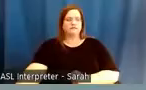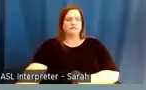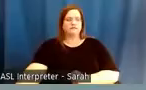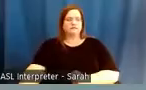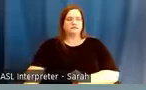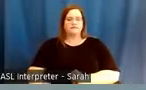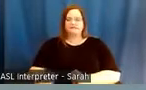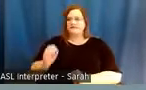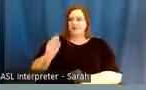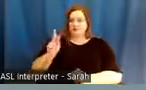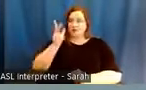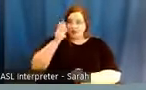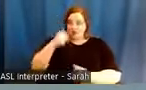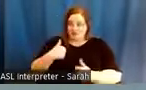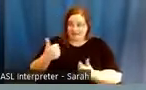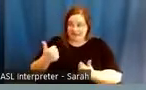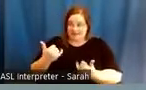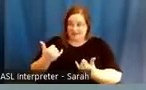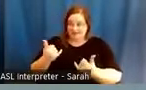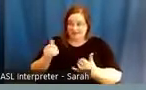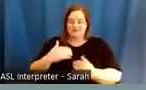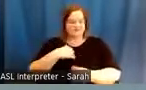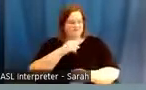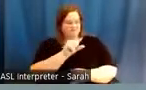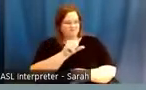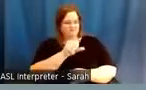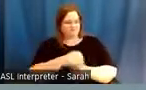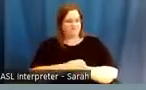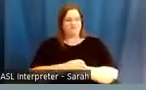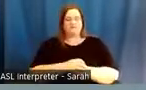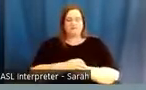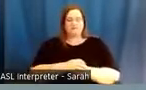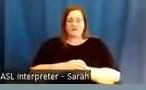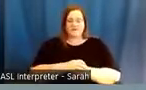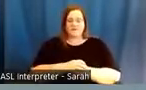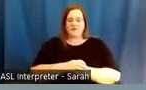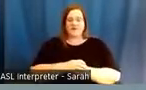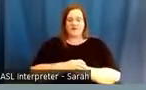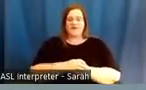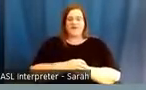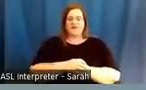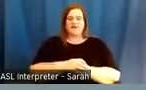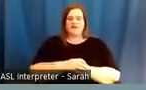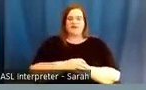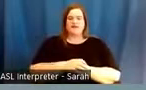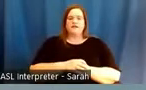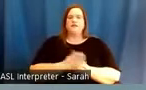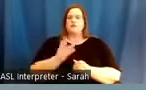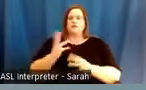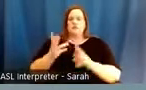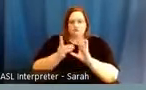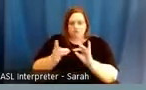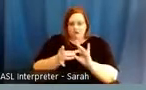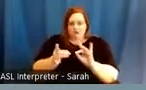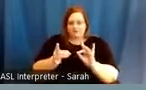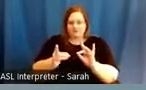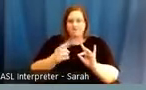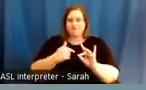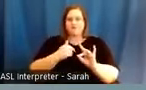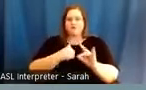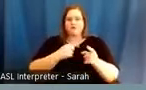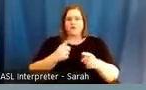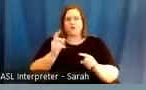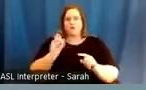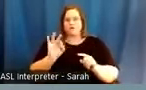Okay, can you hear me now? Yes. Okay, I just wanted to comment. I happen to be one of those people